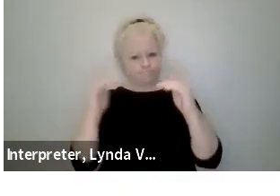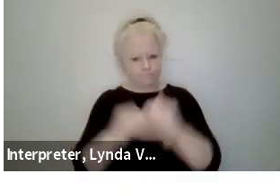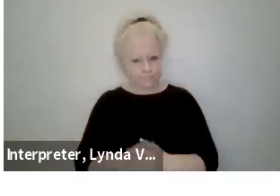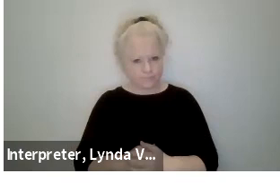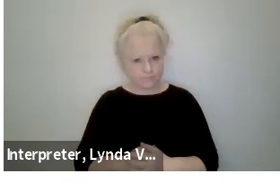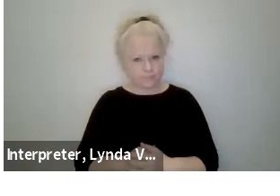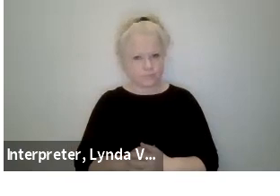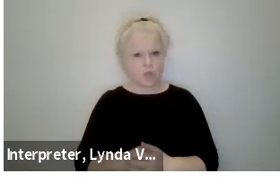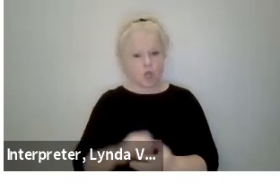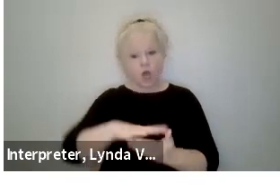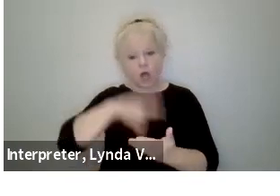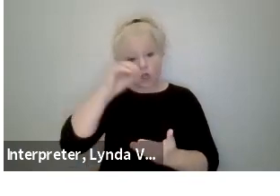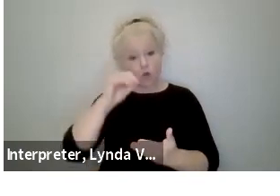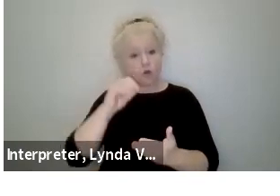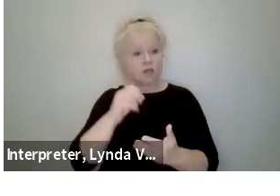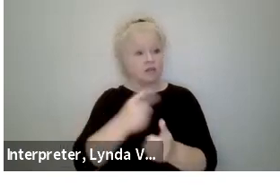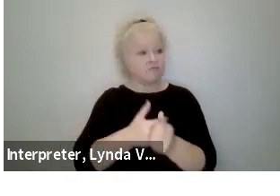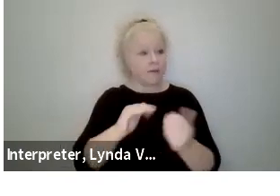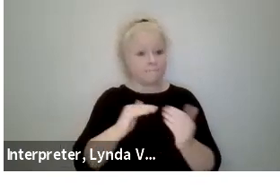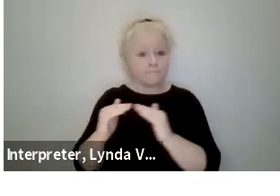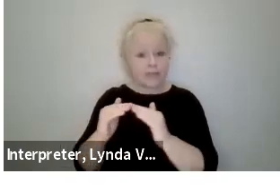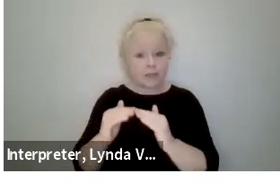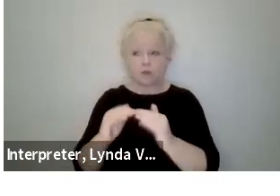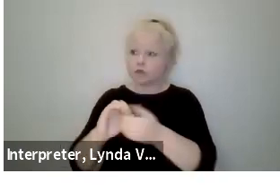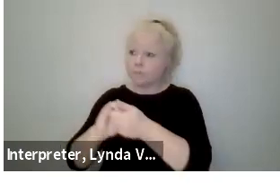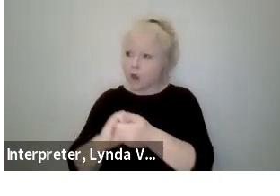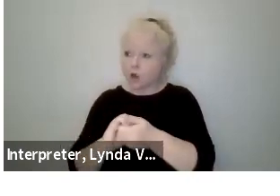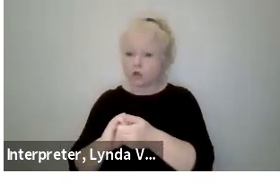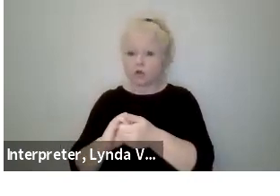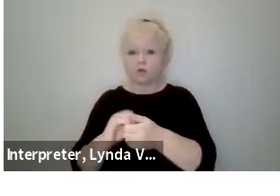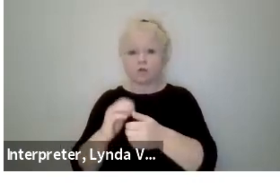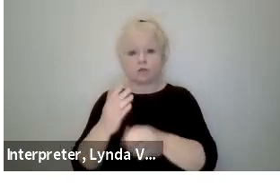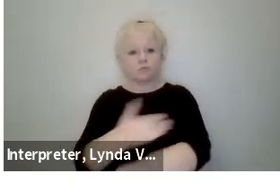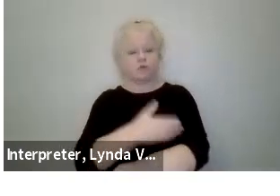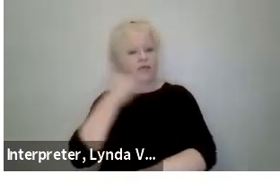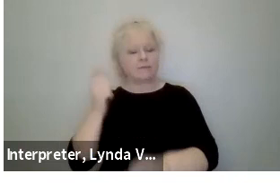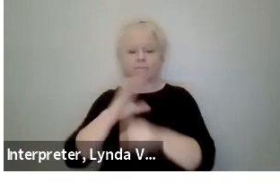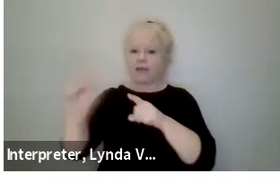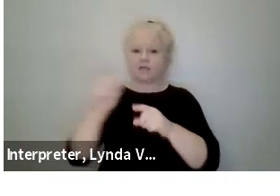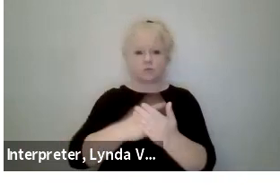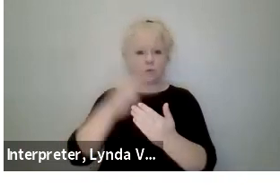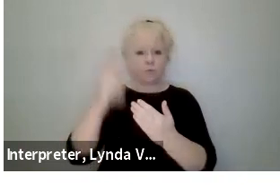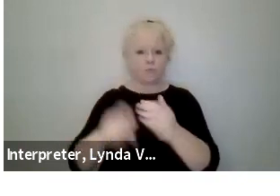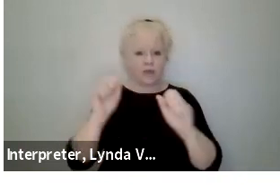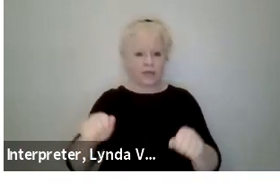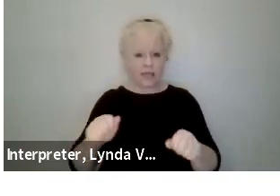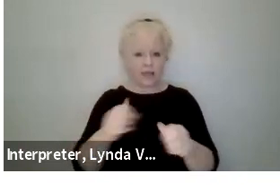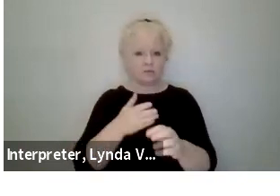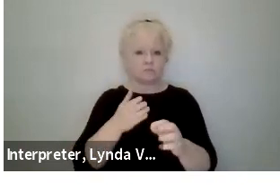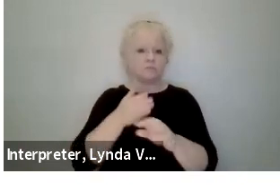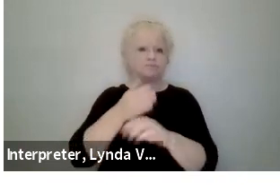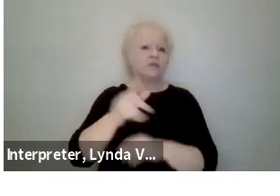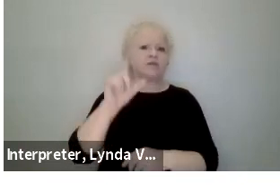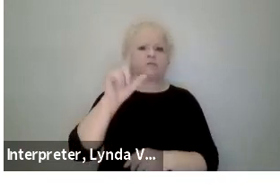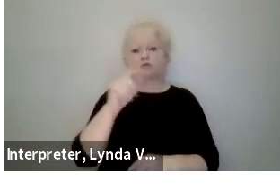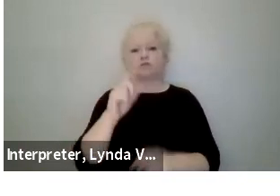our peers and partners to make this the best program it can be into and beyond 2021. One